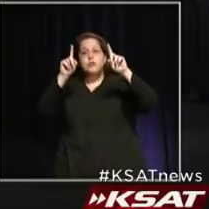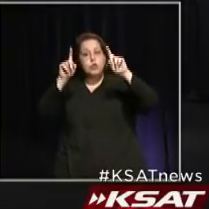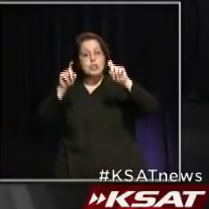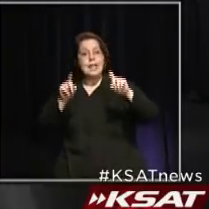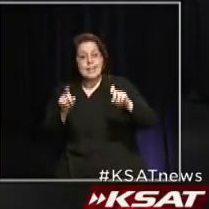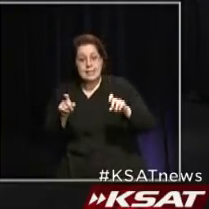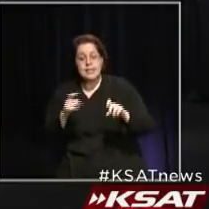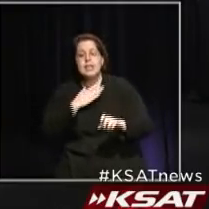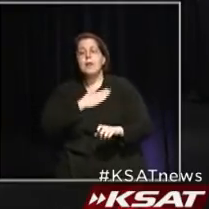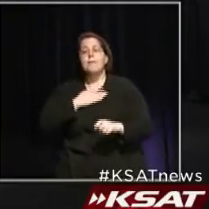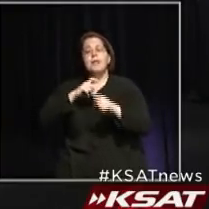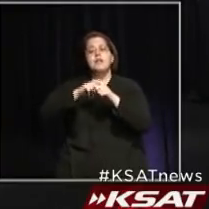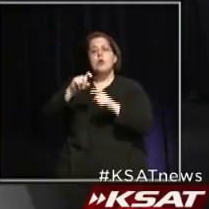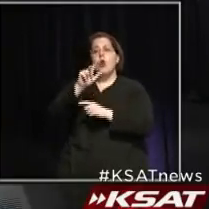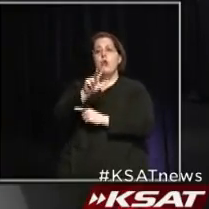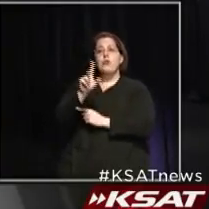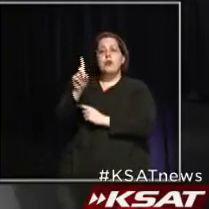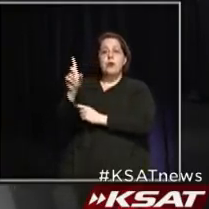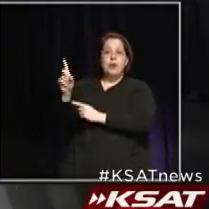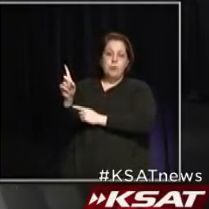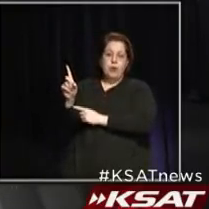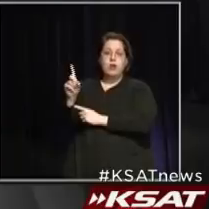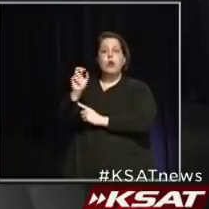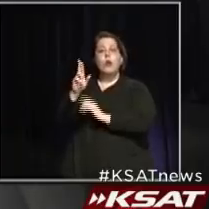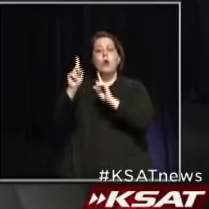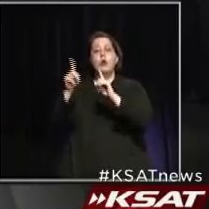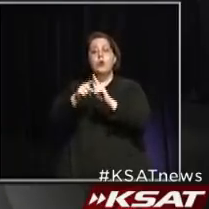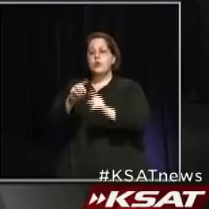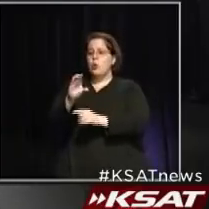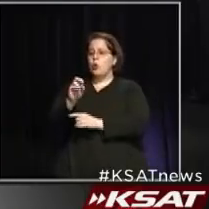locations, please call 311 or visit